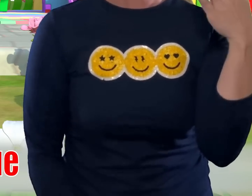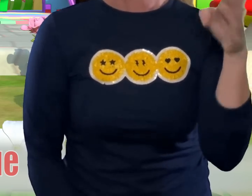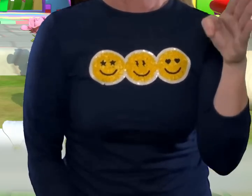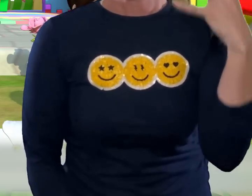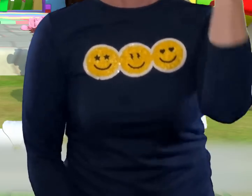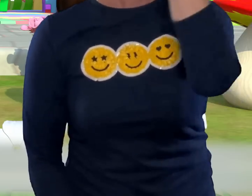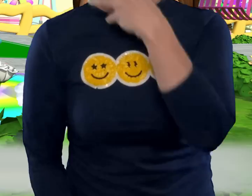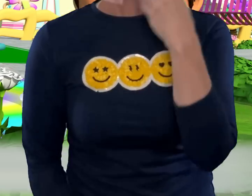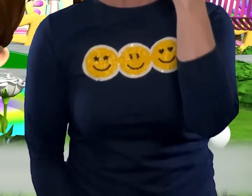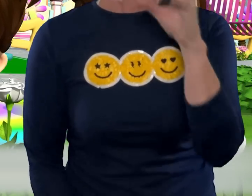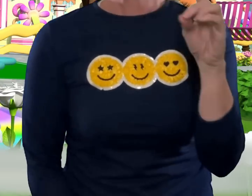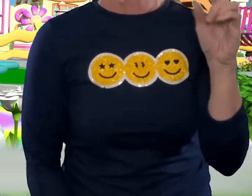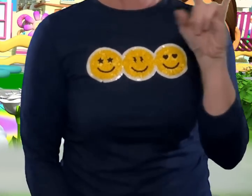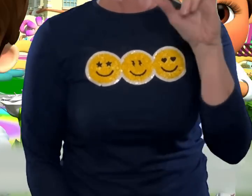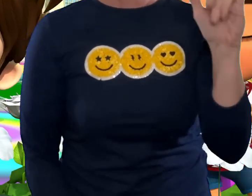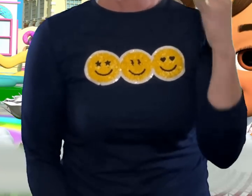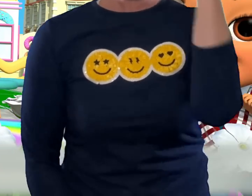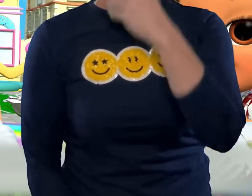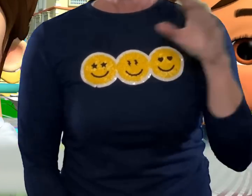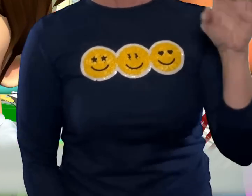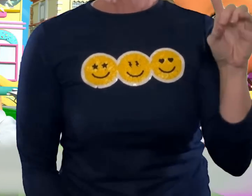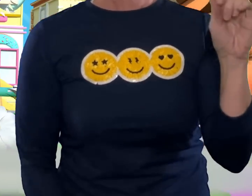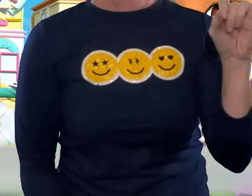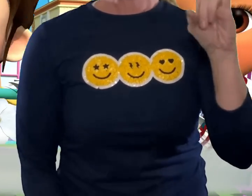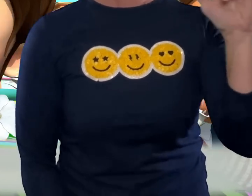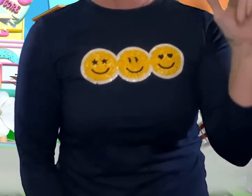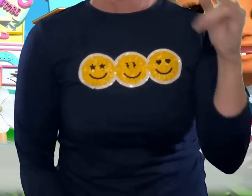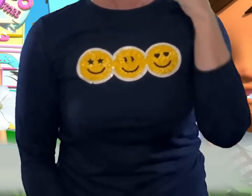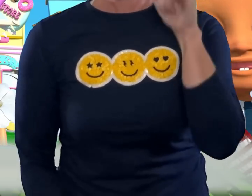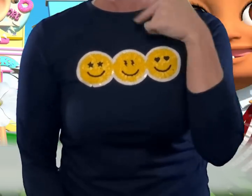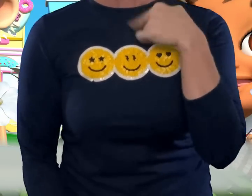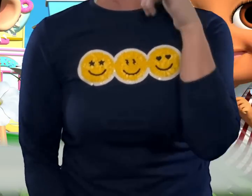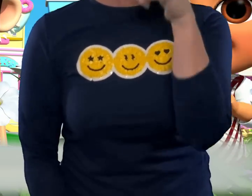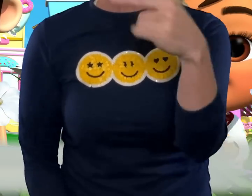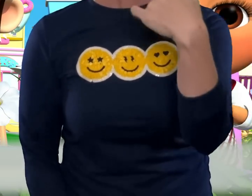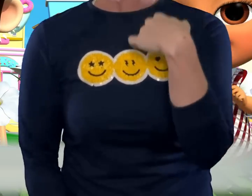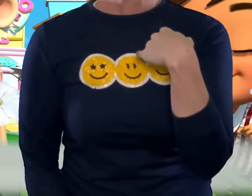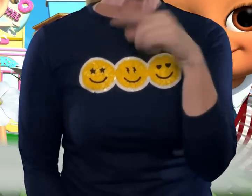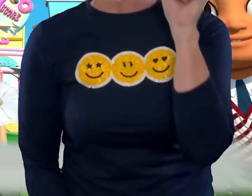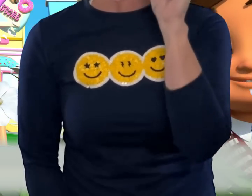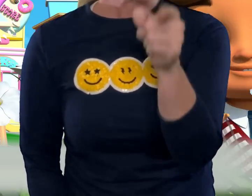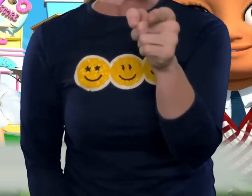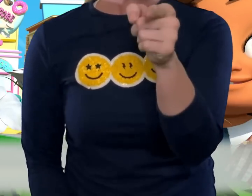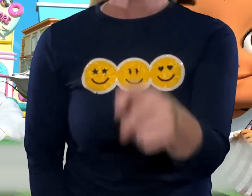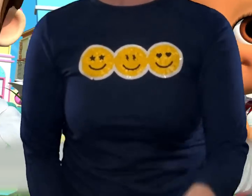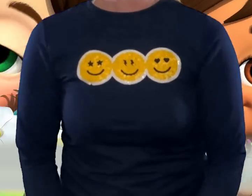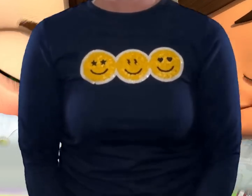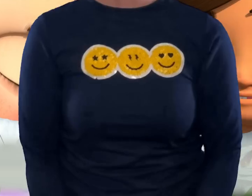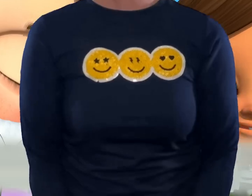blue beautiful daisies beautiful daisies for me and you me